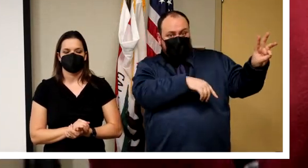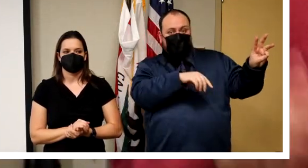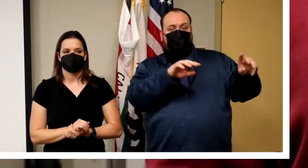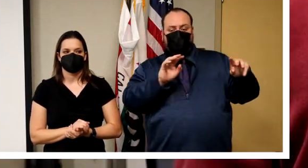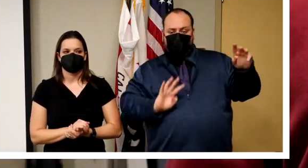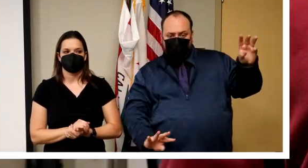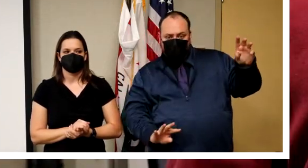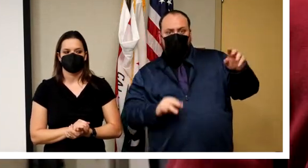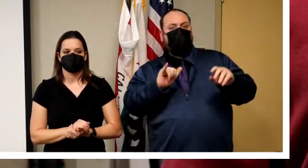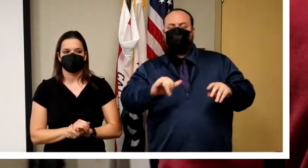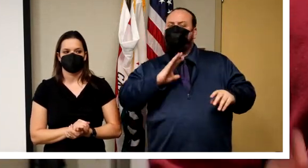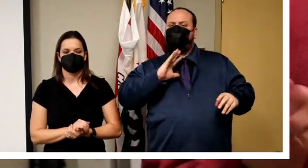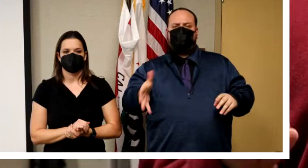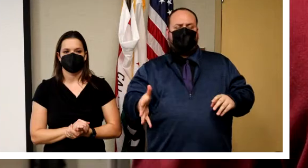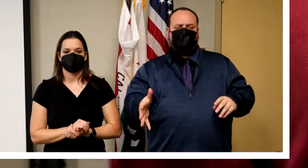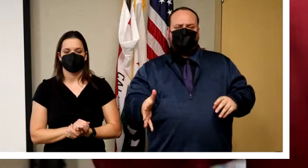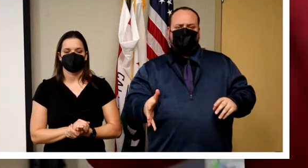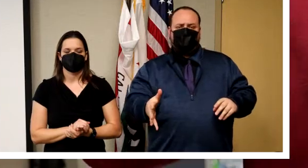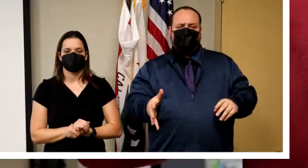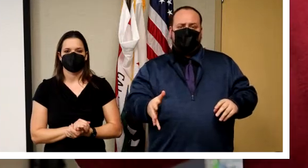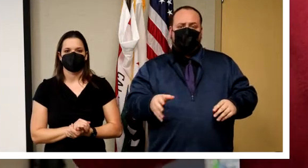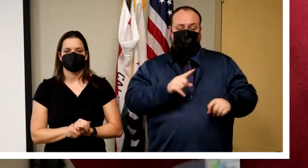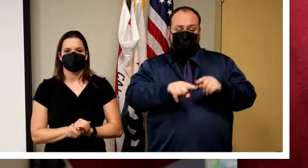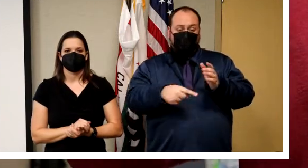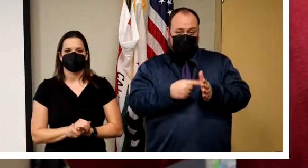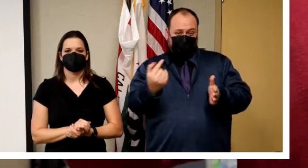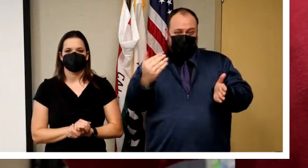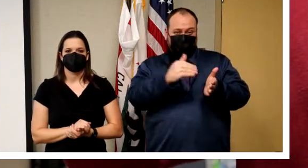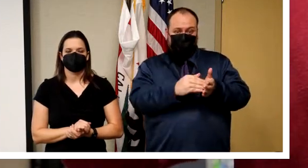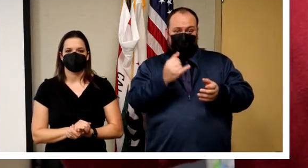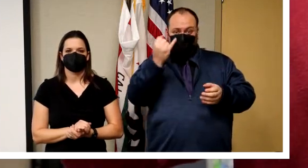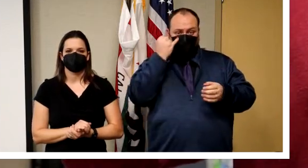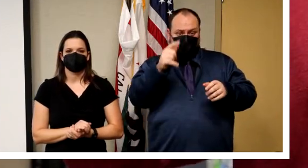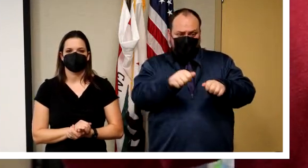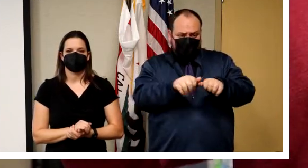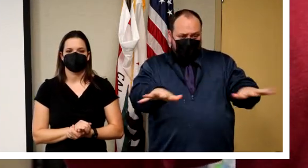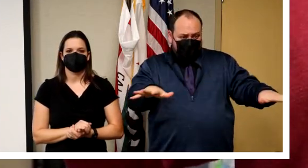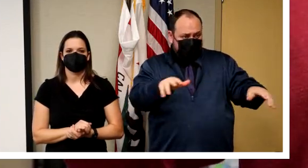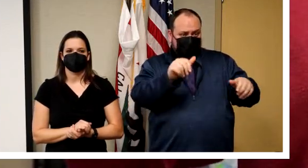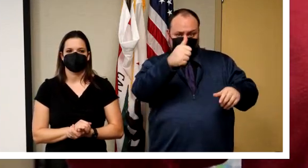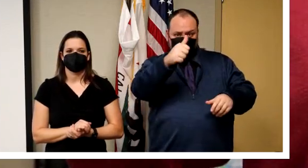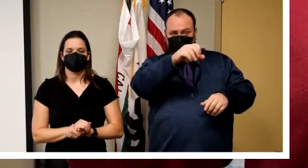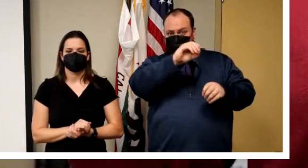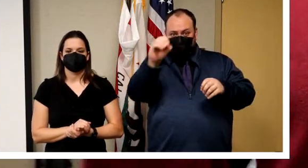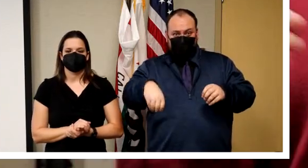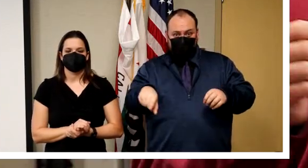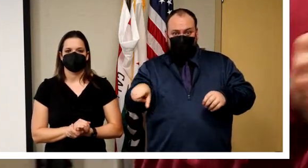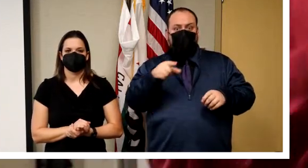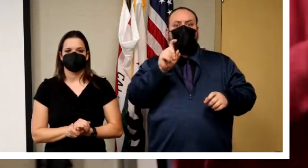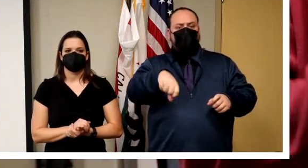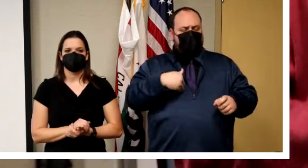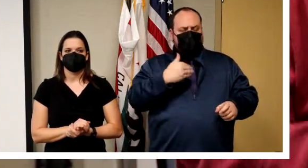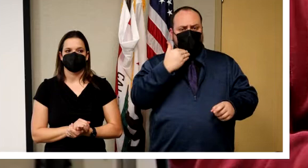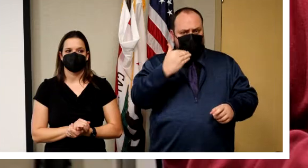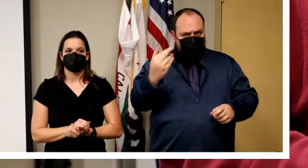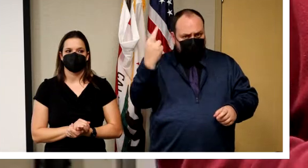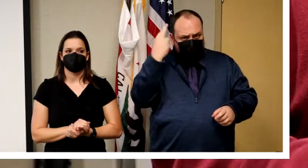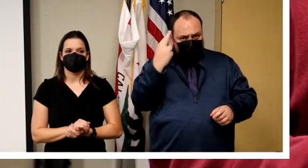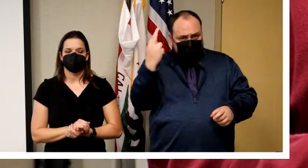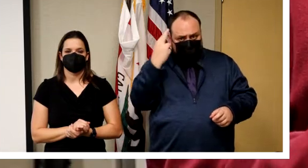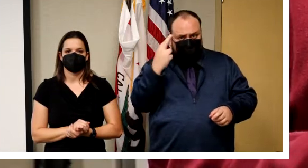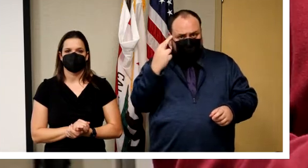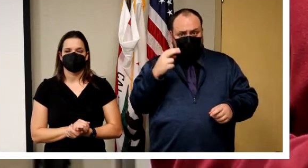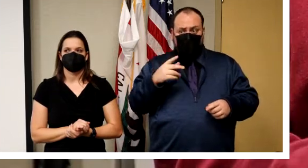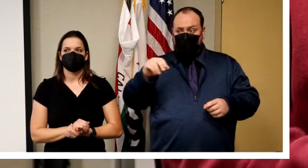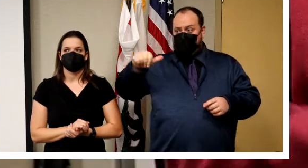bottom end, and that would be fine. But once again, if your spread's going to be 10% and that big, you've got to have a really good reason for that. And an example of a really